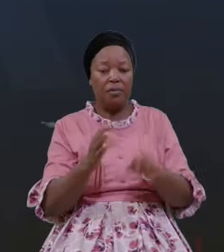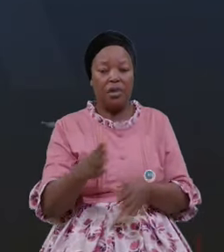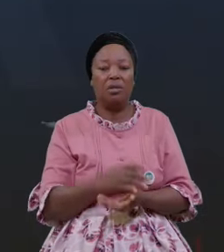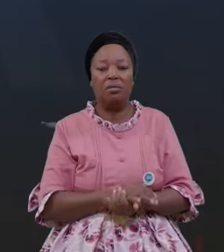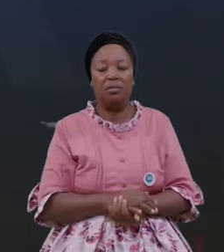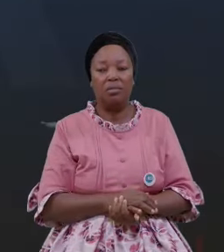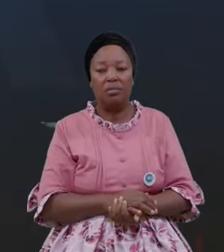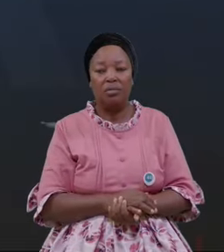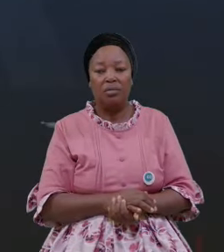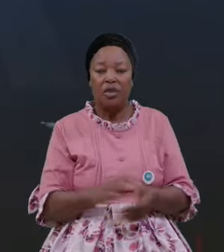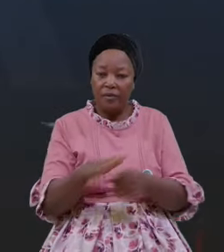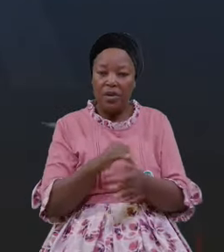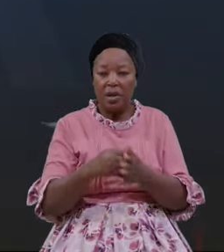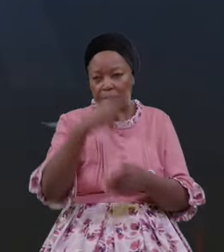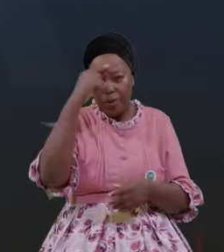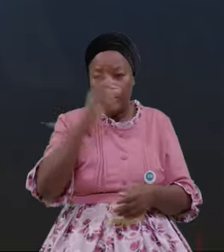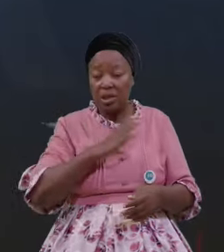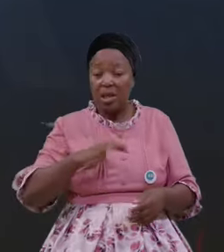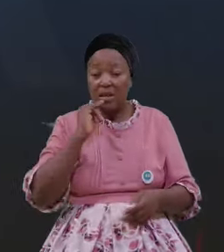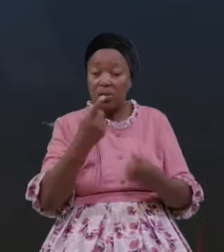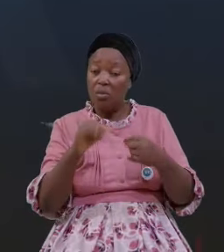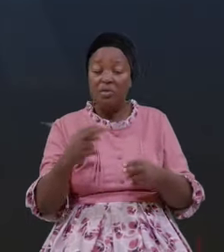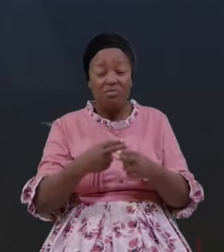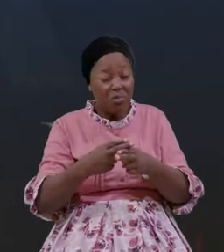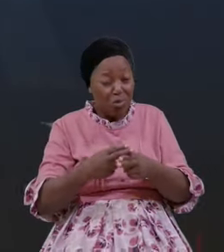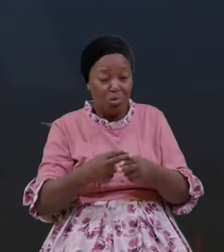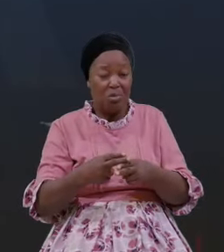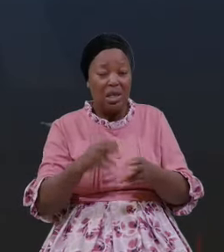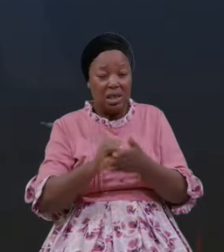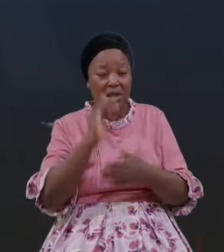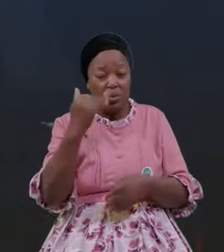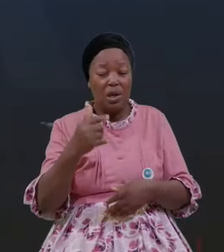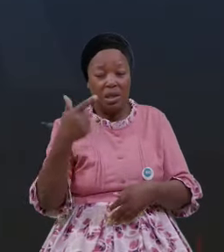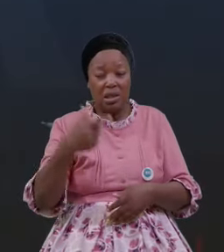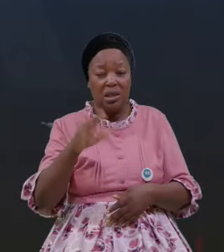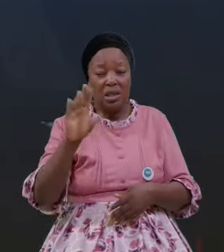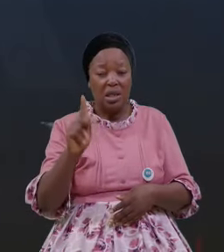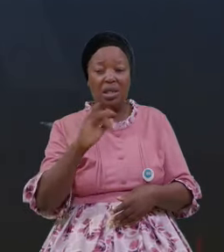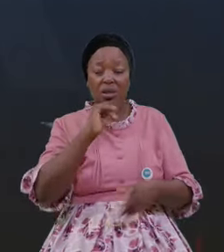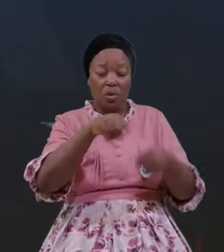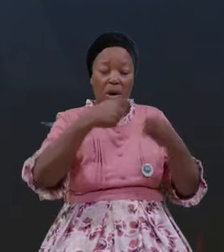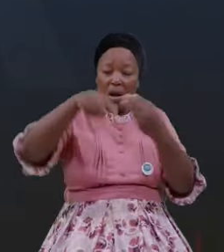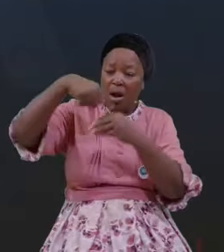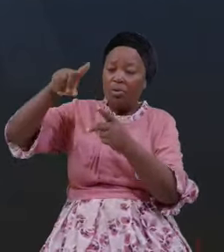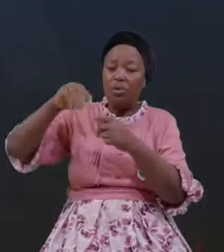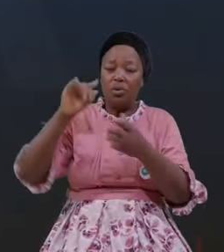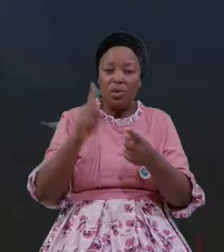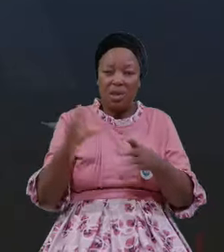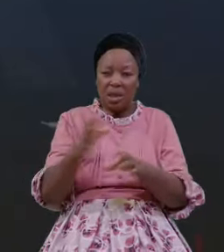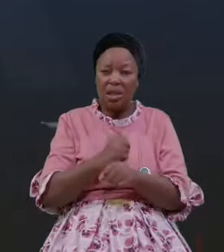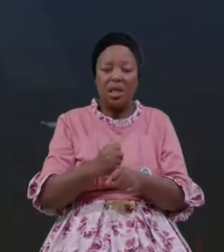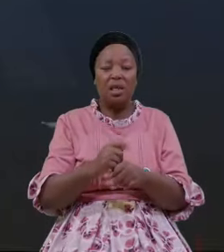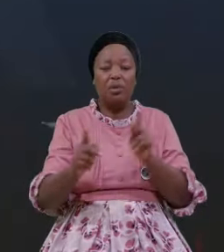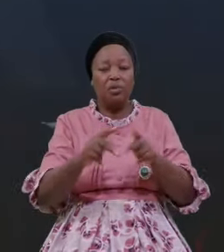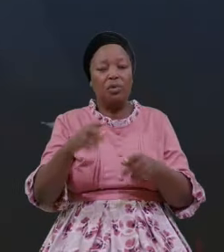Because Christ is coming very soon. And that's why GCK is evolving now to capture some. Asia, in